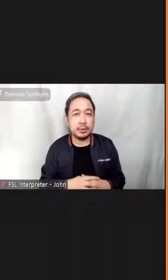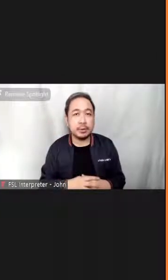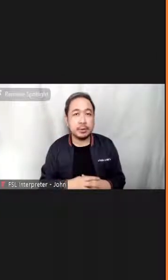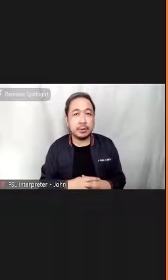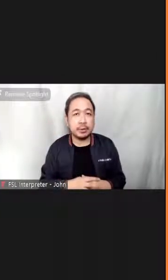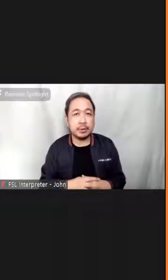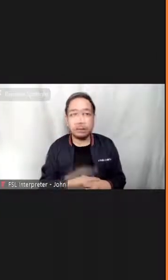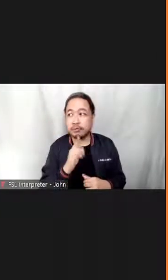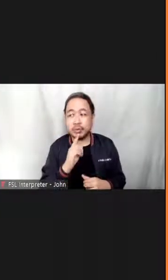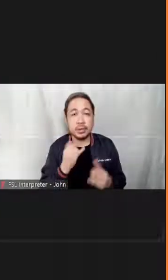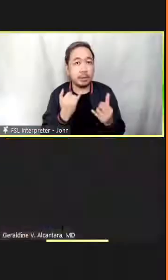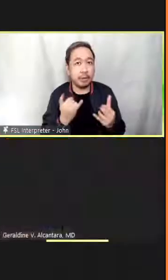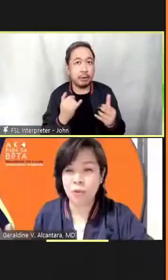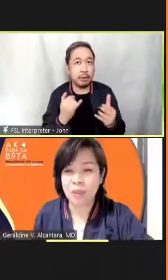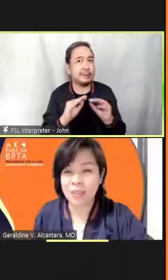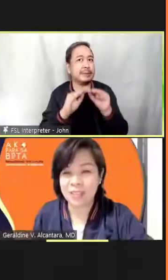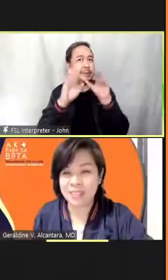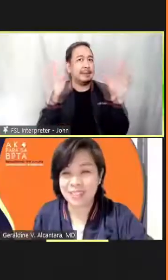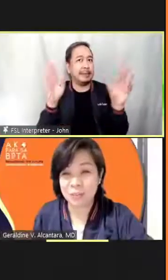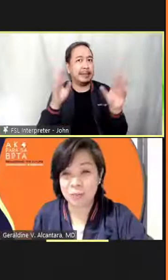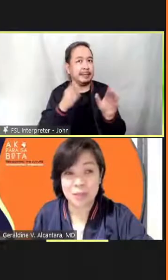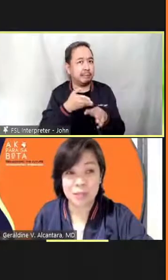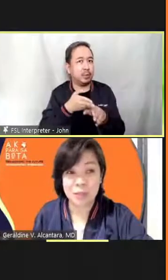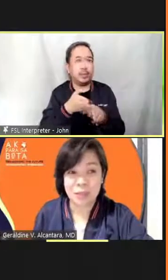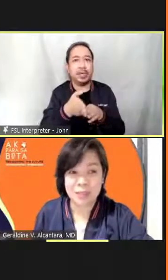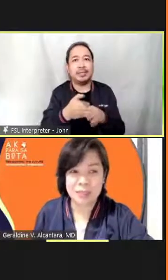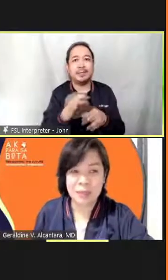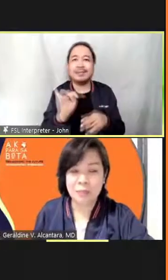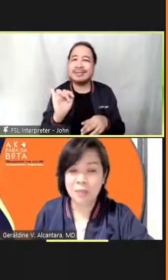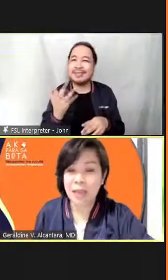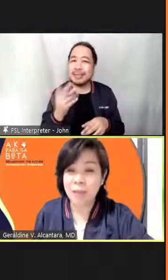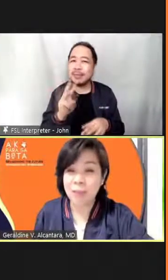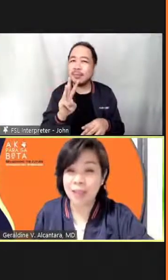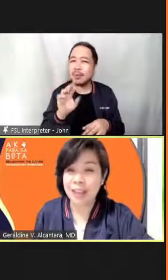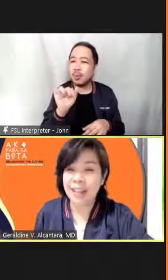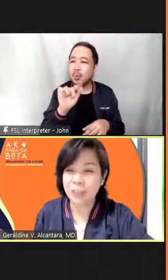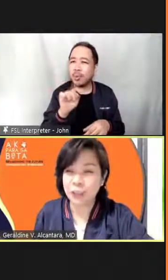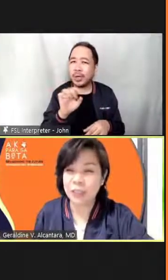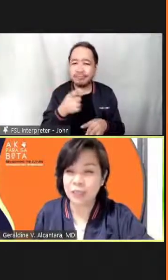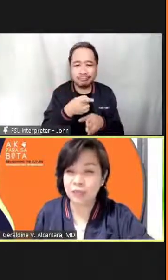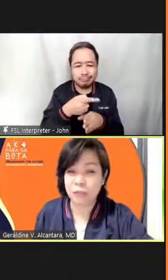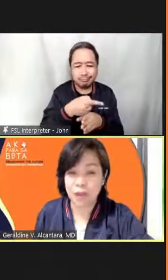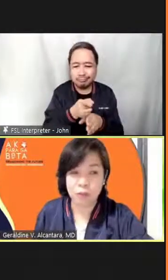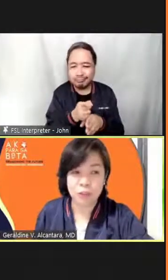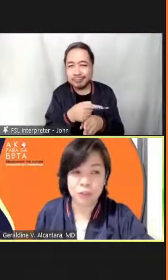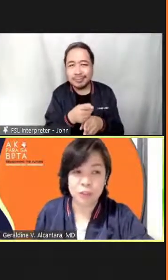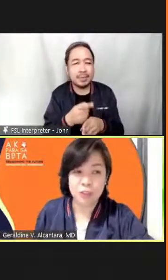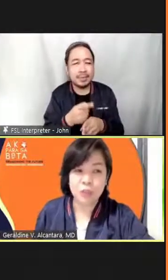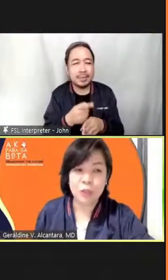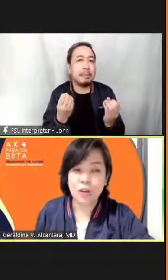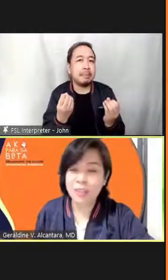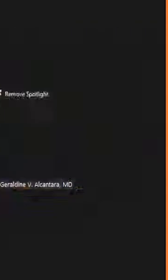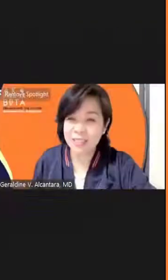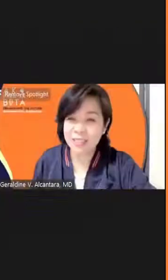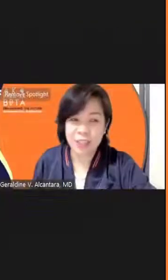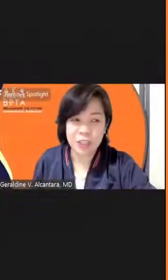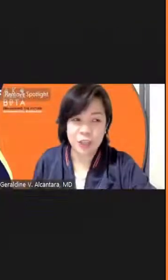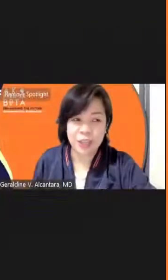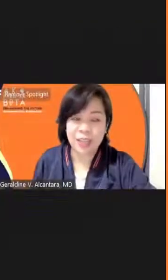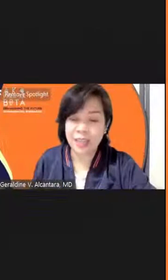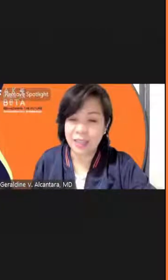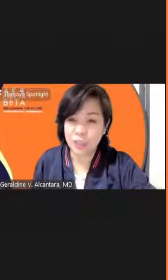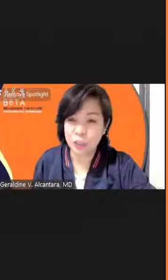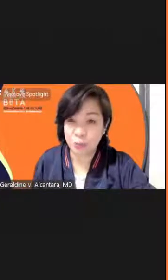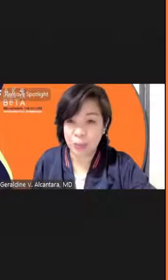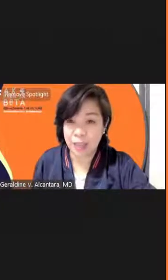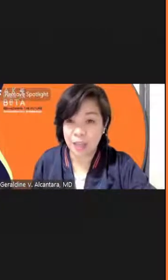more direction. Kung baga sa ways, madami palang alternative routes to our destination, and